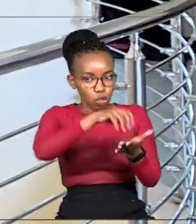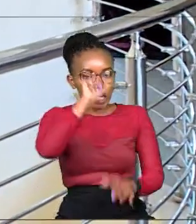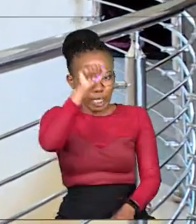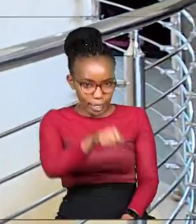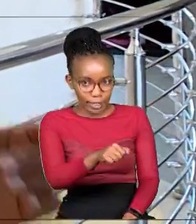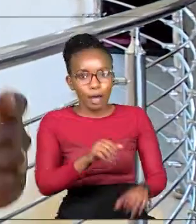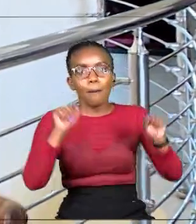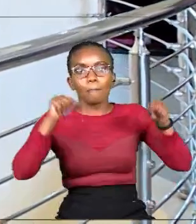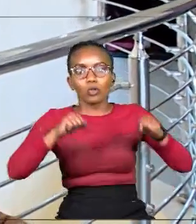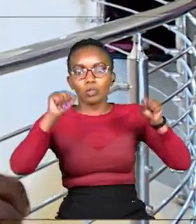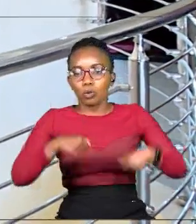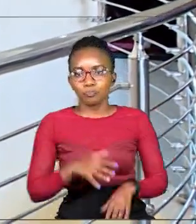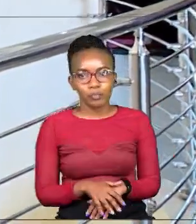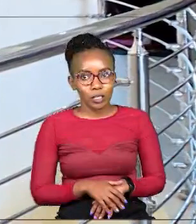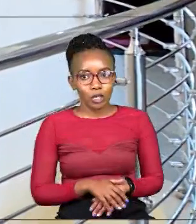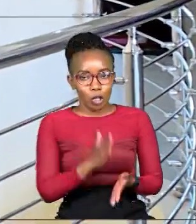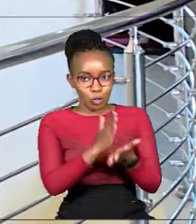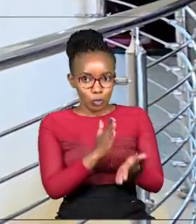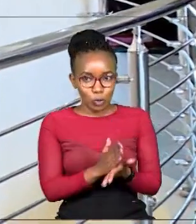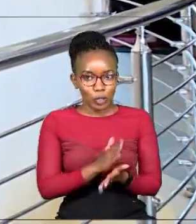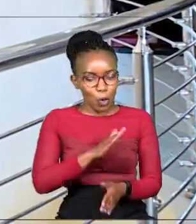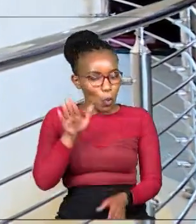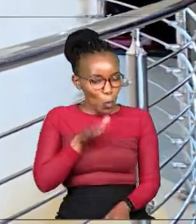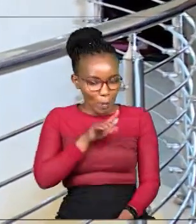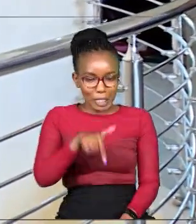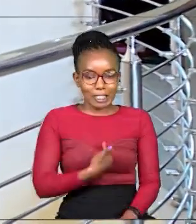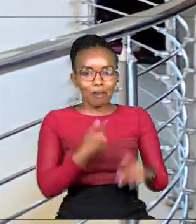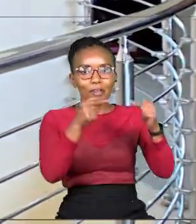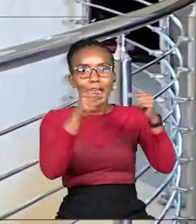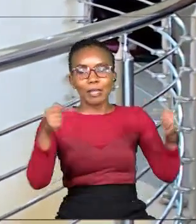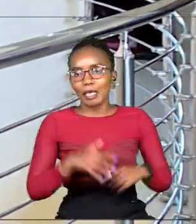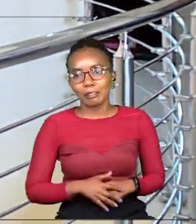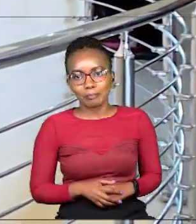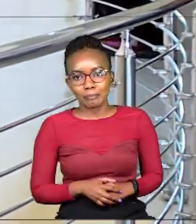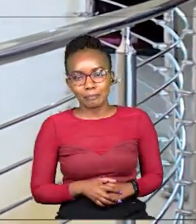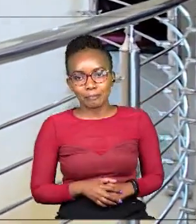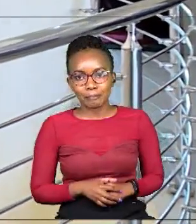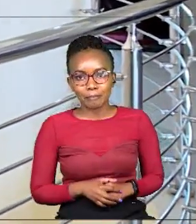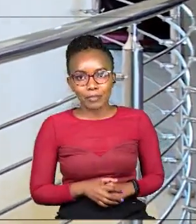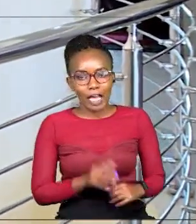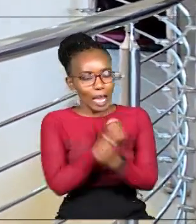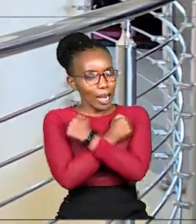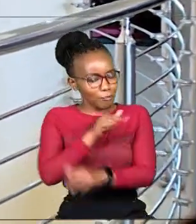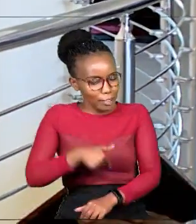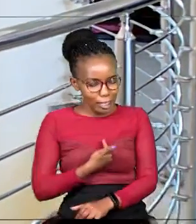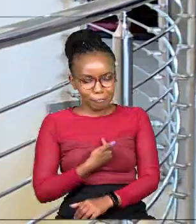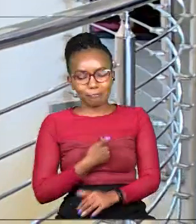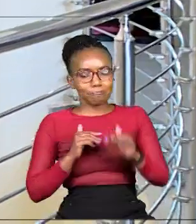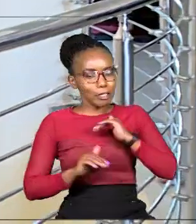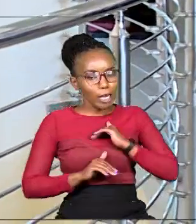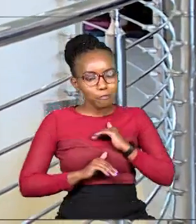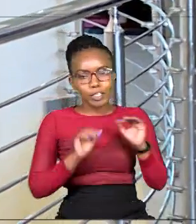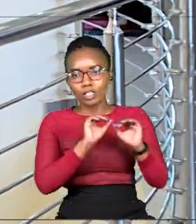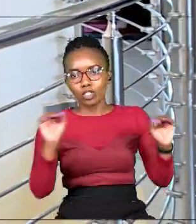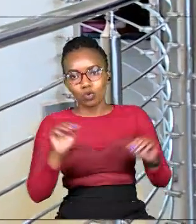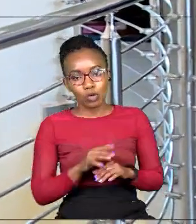we would conquer. So you're right, we are our own enemies. We still hold ourselves down. Our esteem is still low. If we